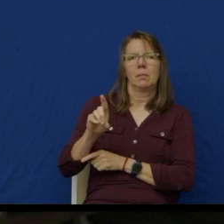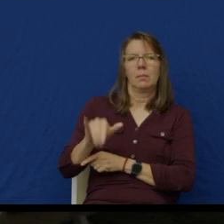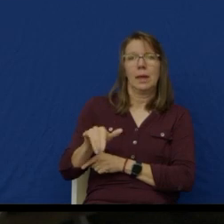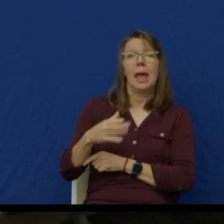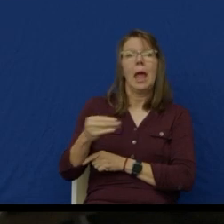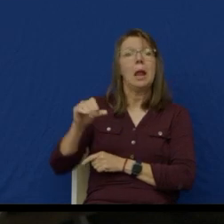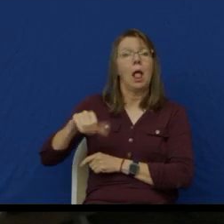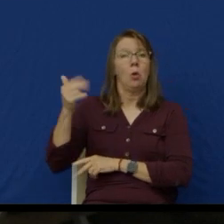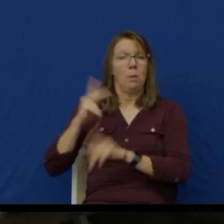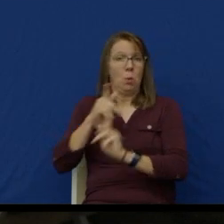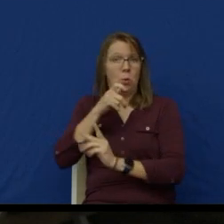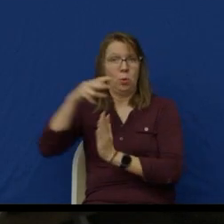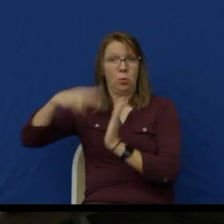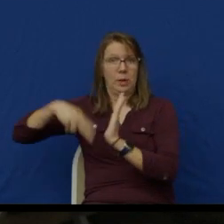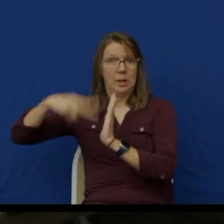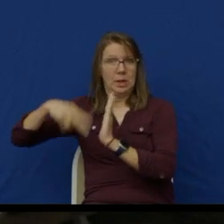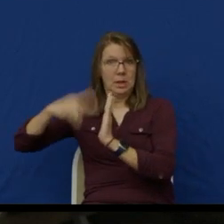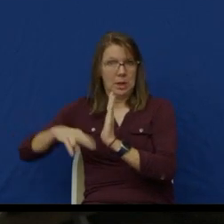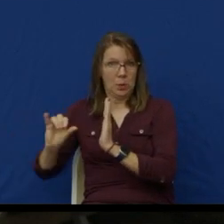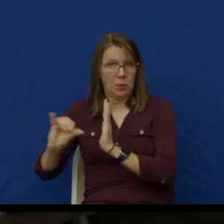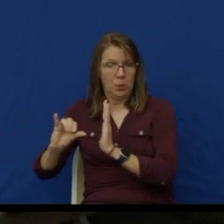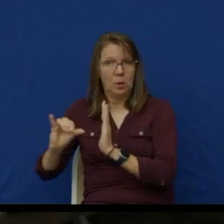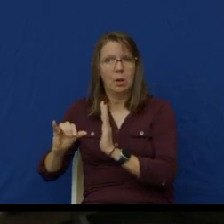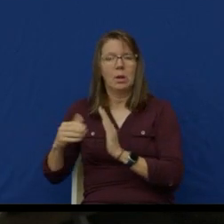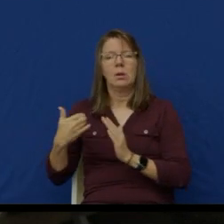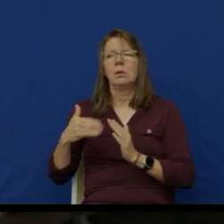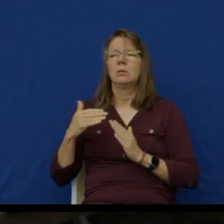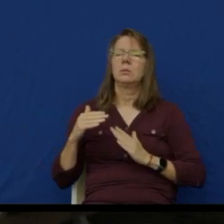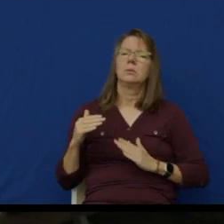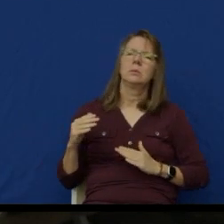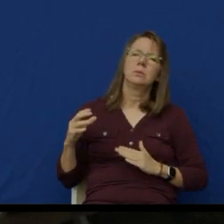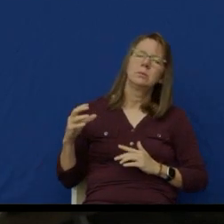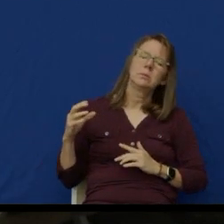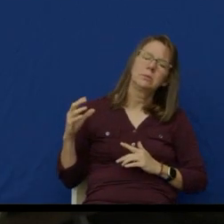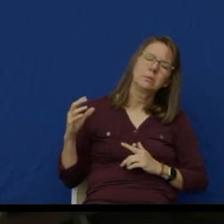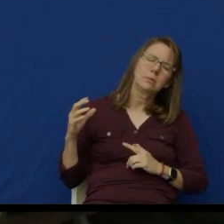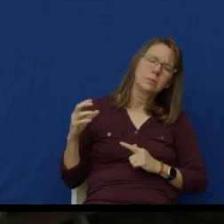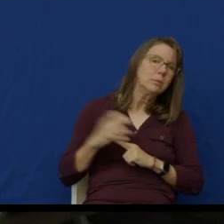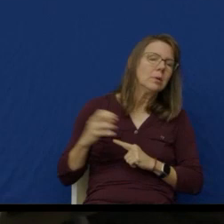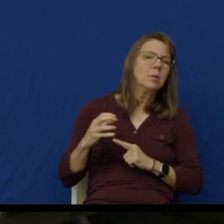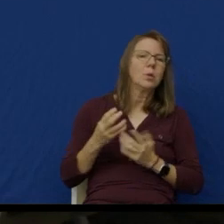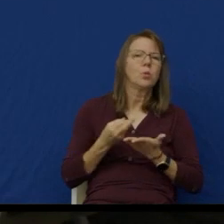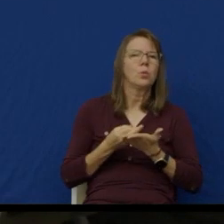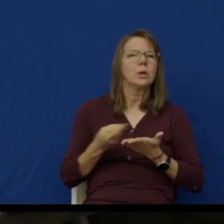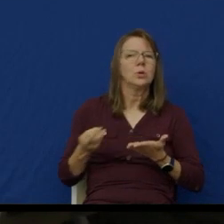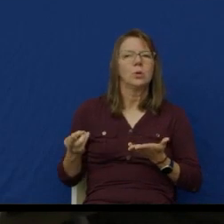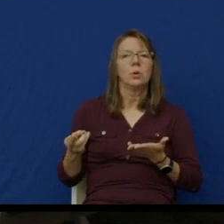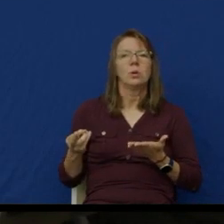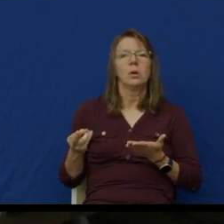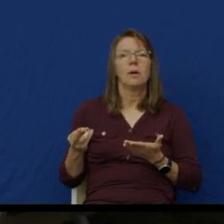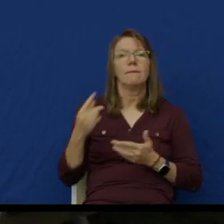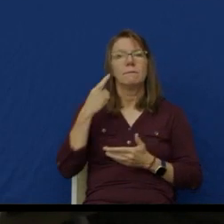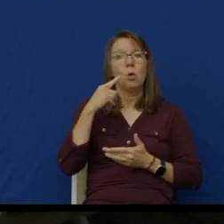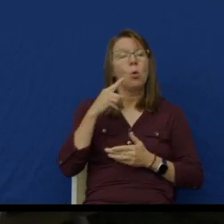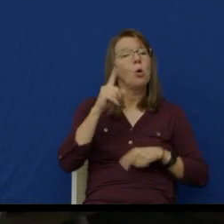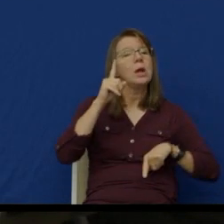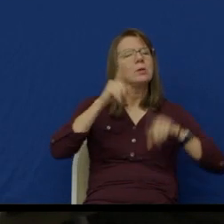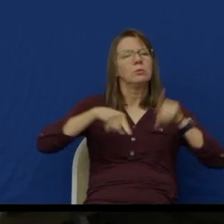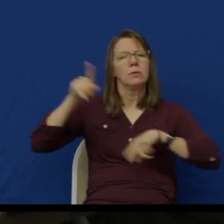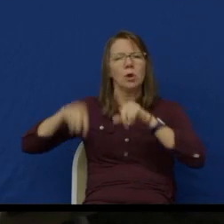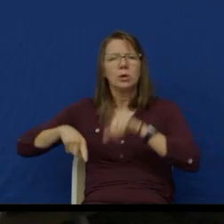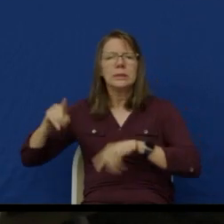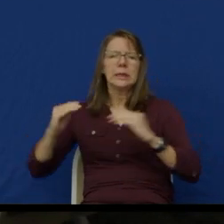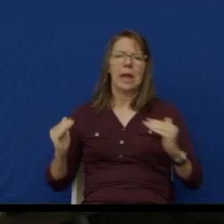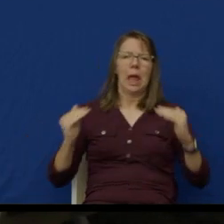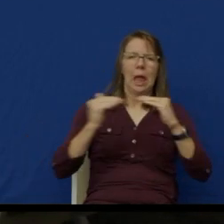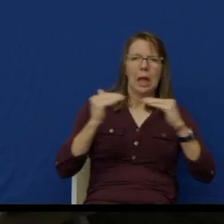to read the book. It's one of the best resources I've seen, not just with diversity, equity, inclusion, and belonging. This